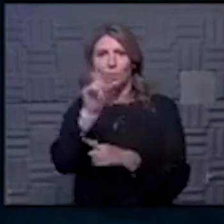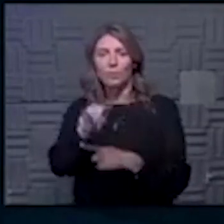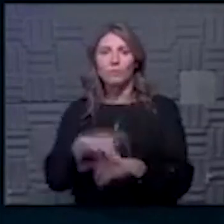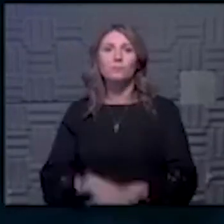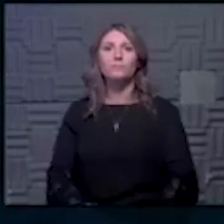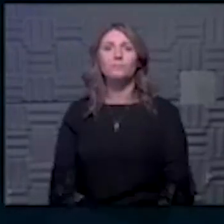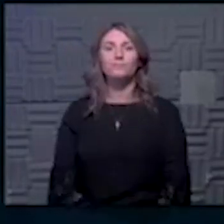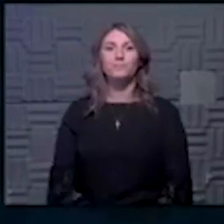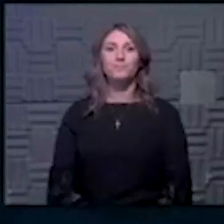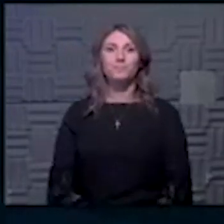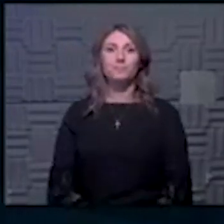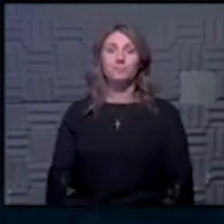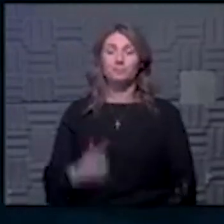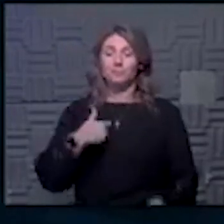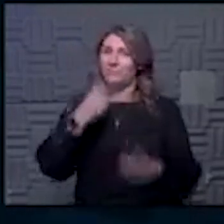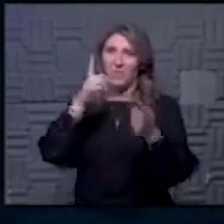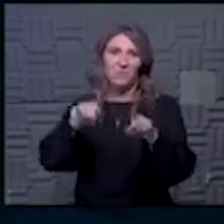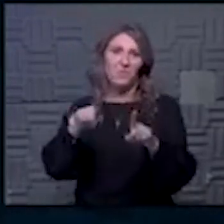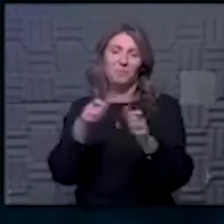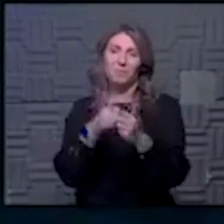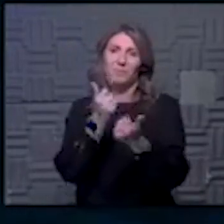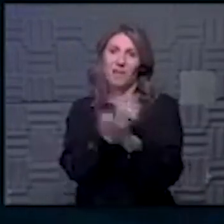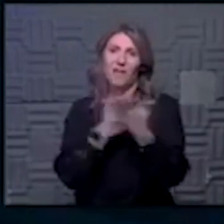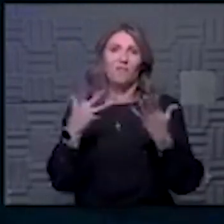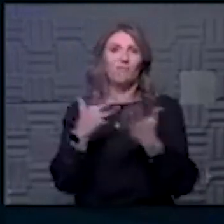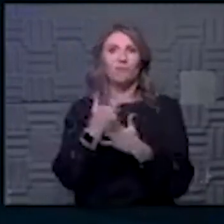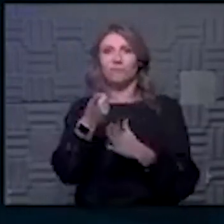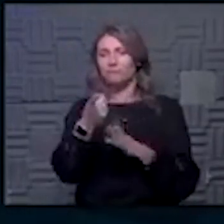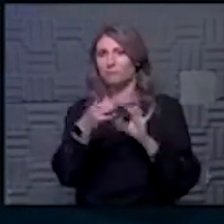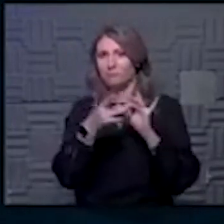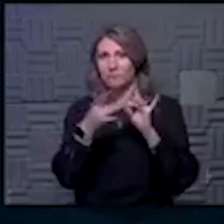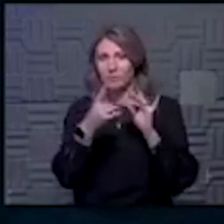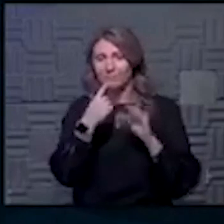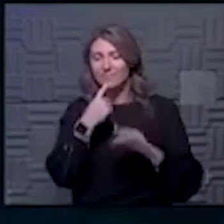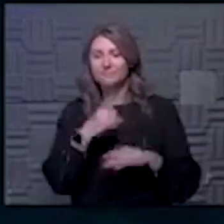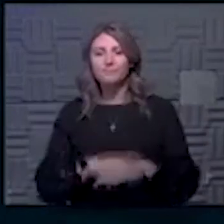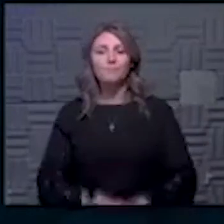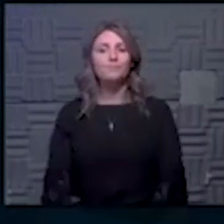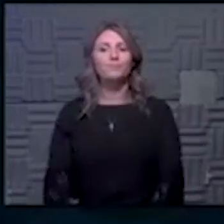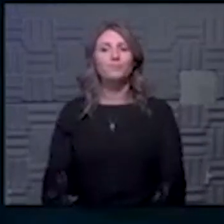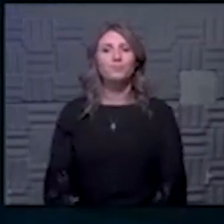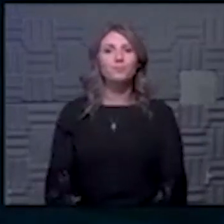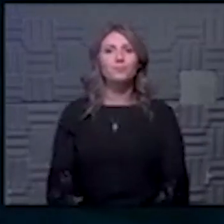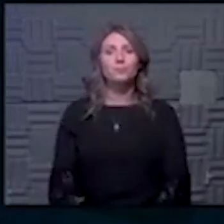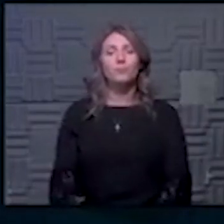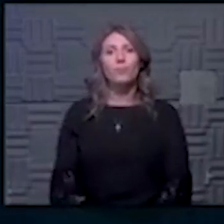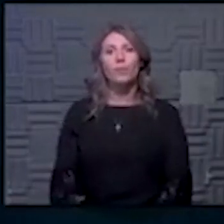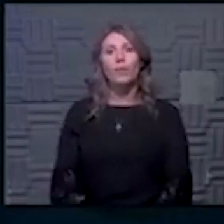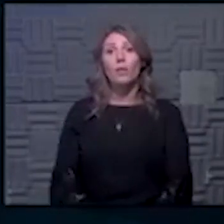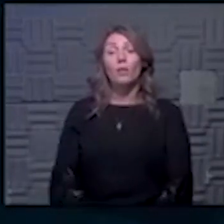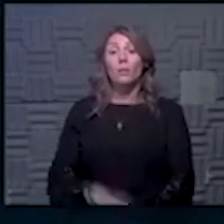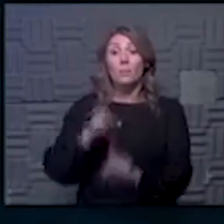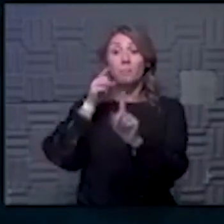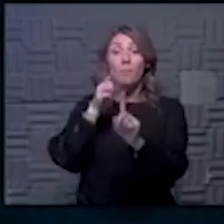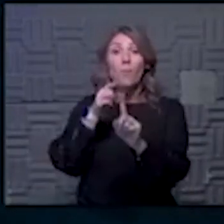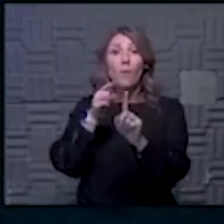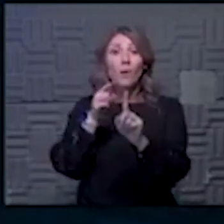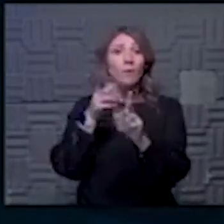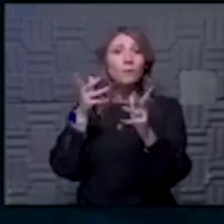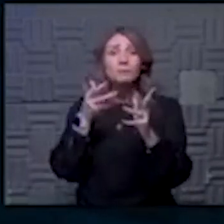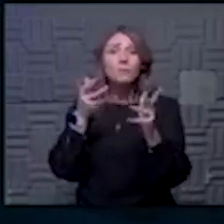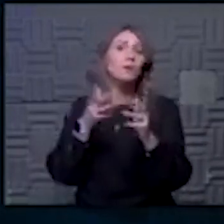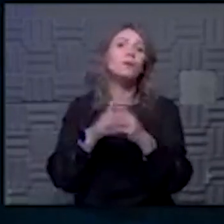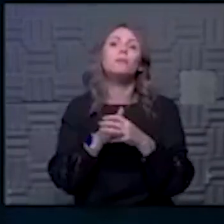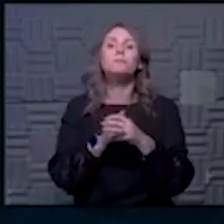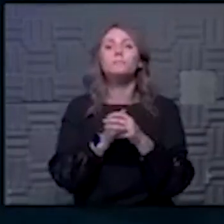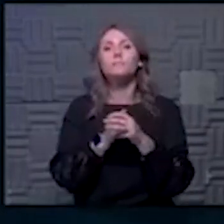Well, I pretty much agree with everything that you said. I mean, I think the key, once again, as we have talked